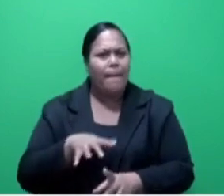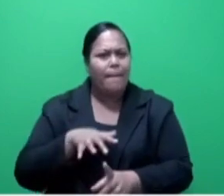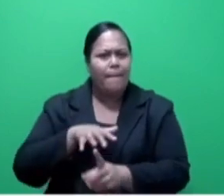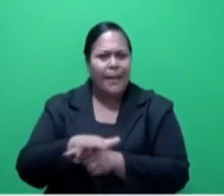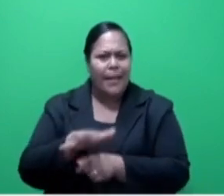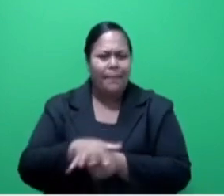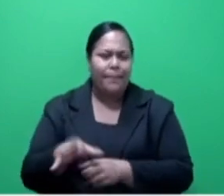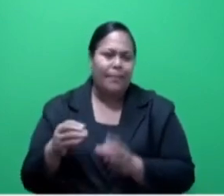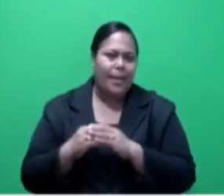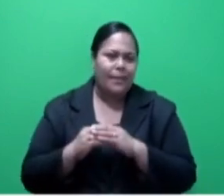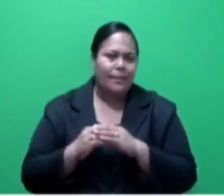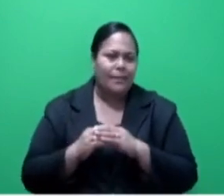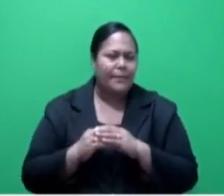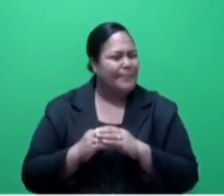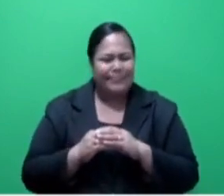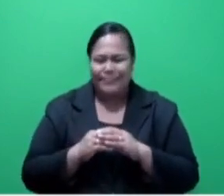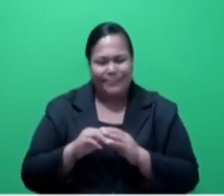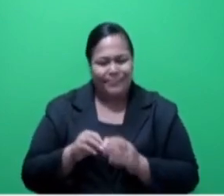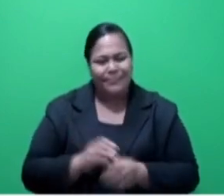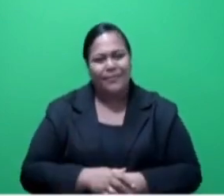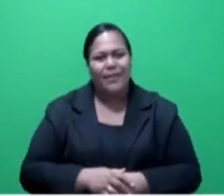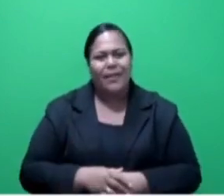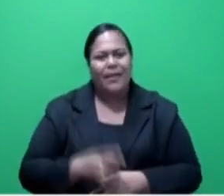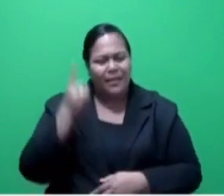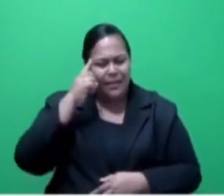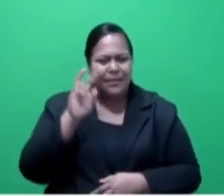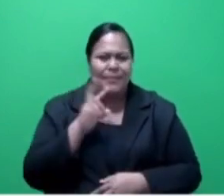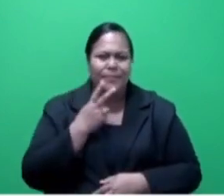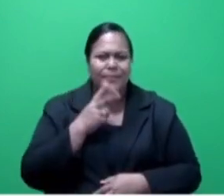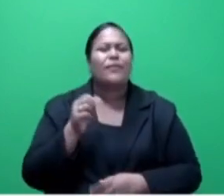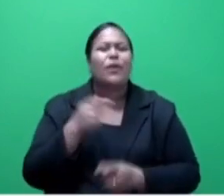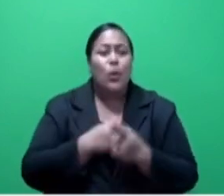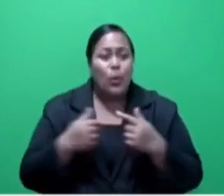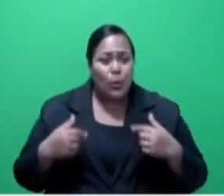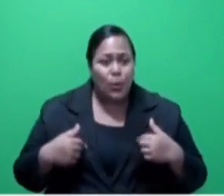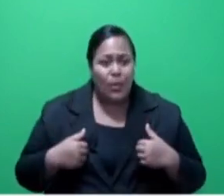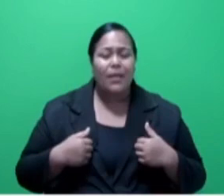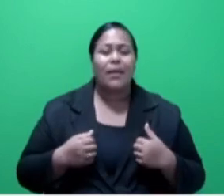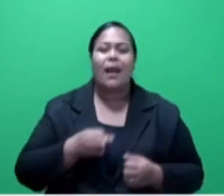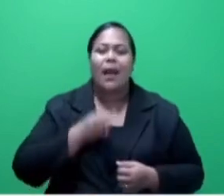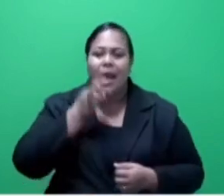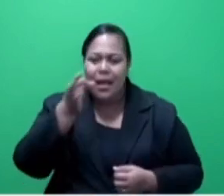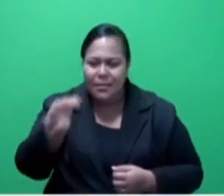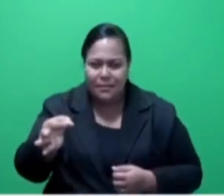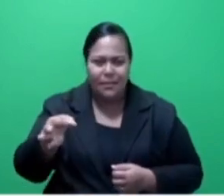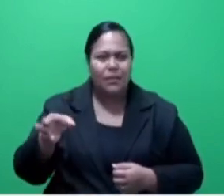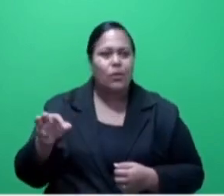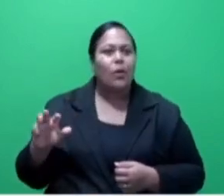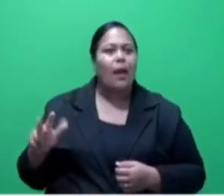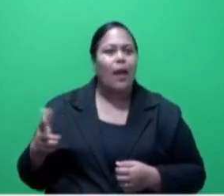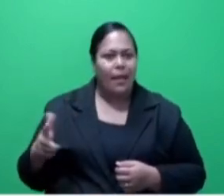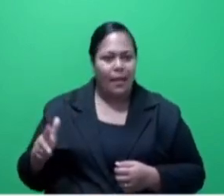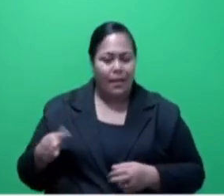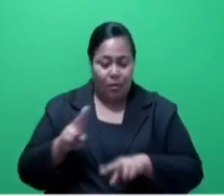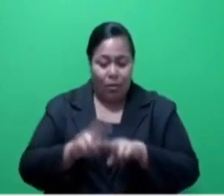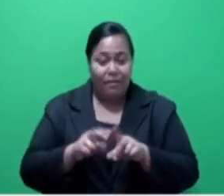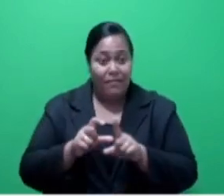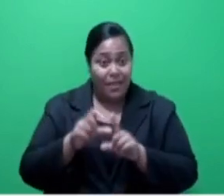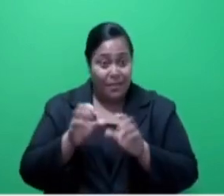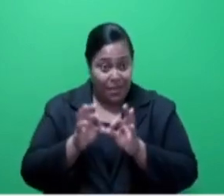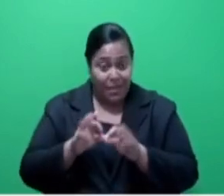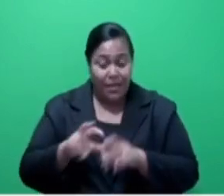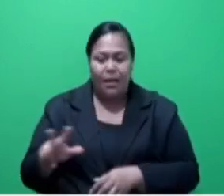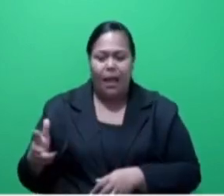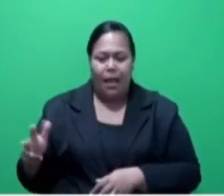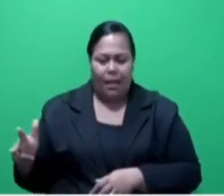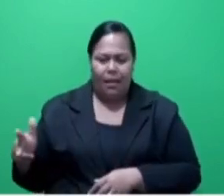theories. It is, of course, tenders were called, sir, and the board then chooses on the basis of the tender